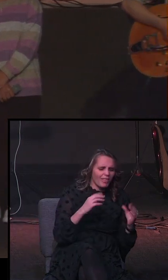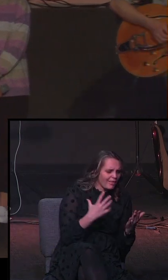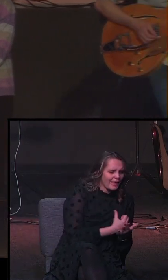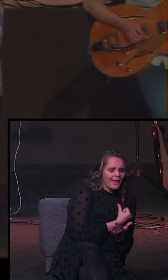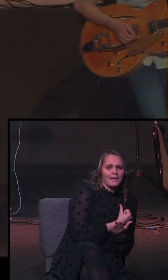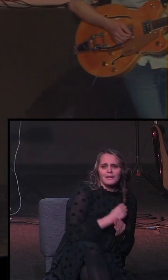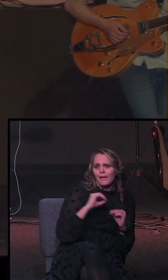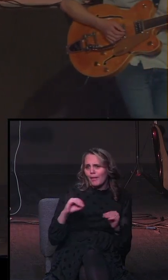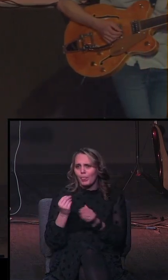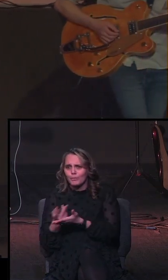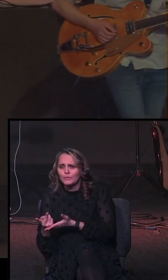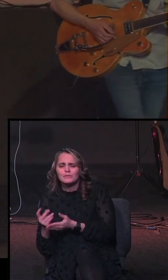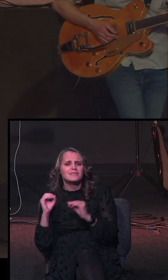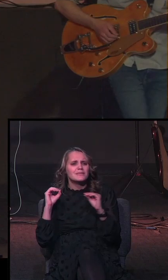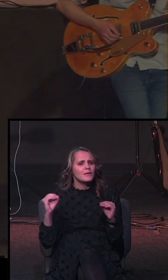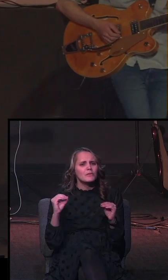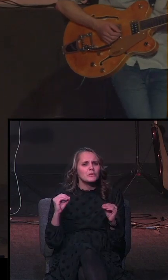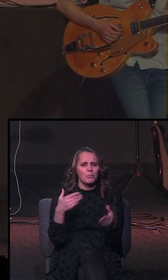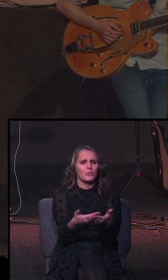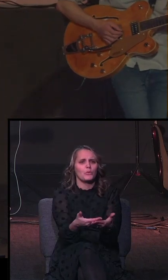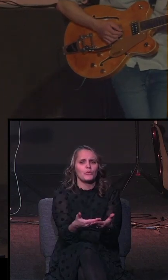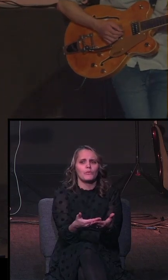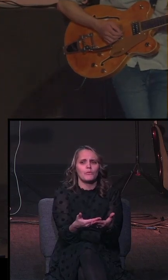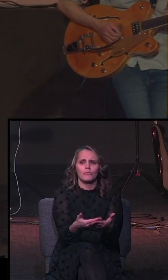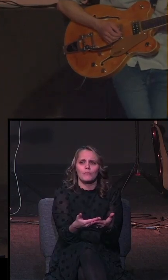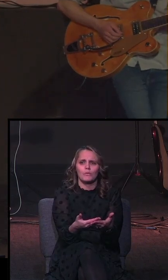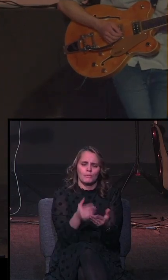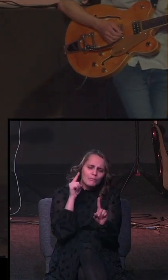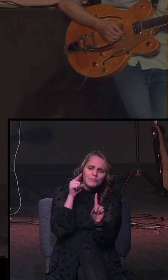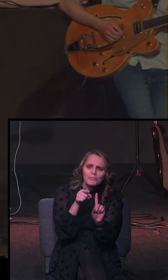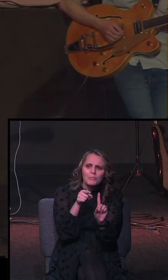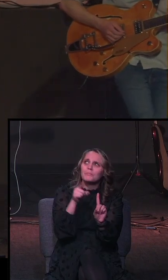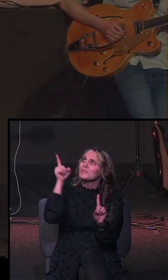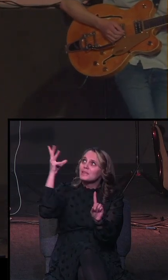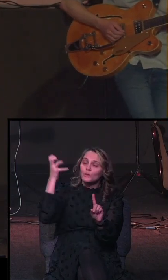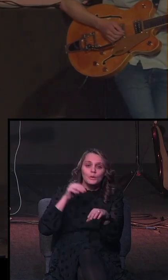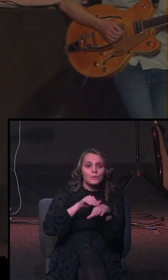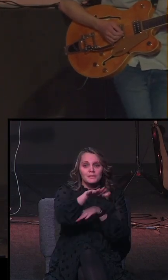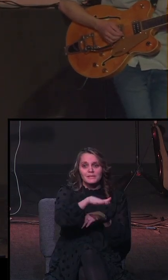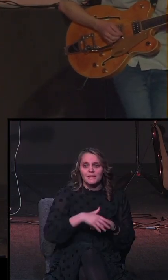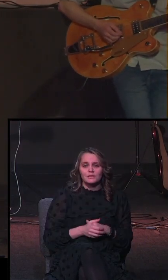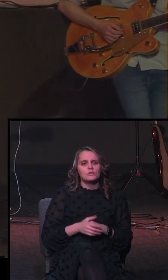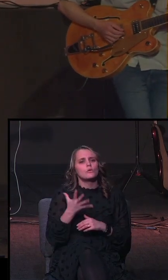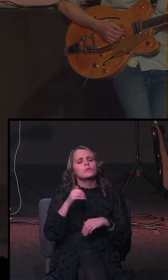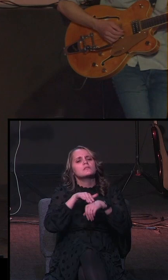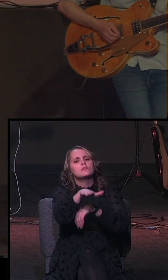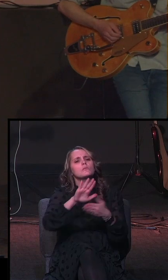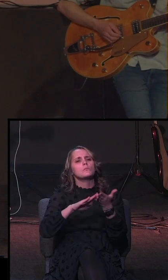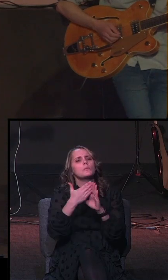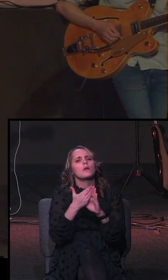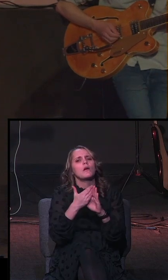prove. And there's a mission he wants to send you to be a light, to be